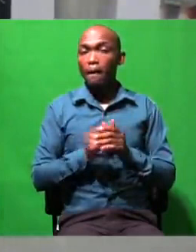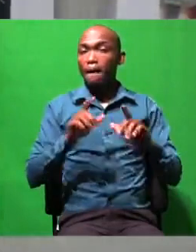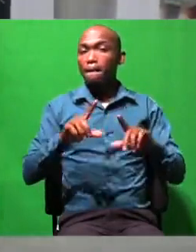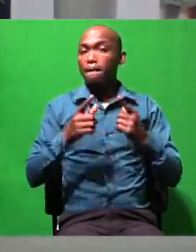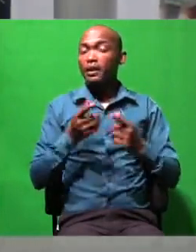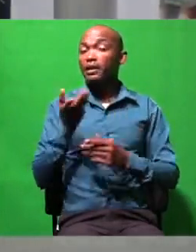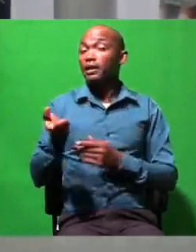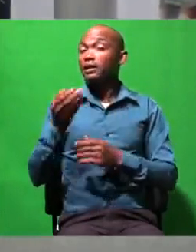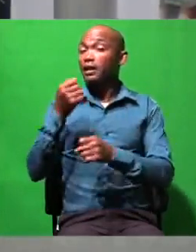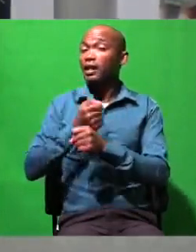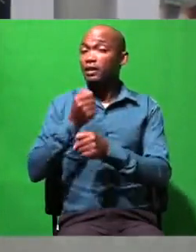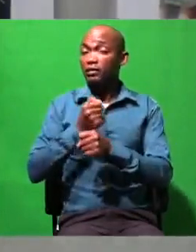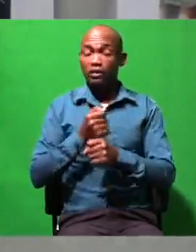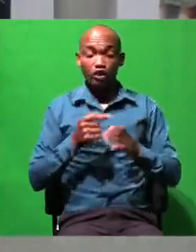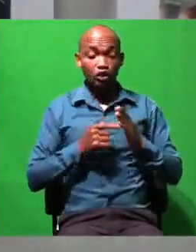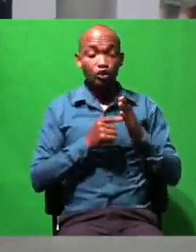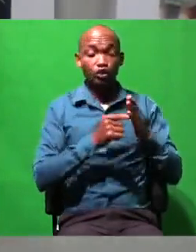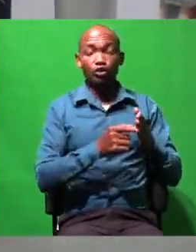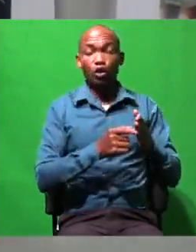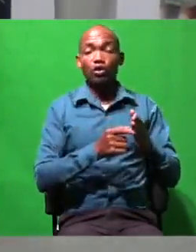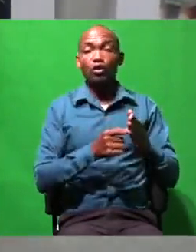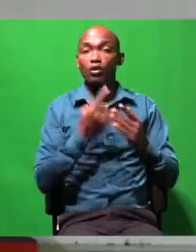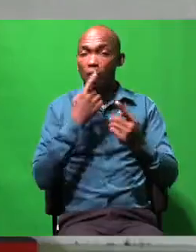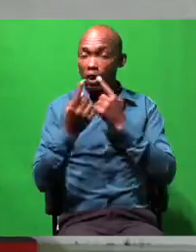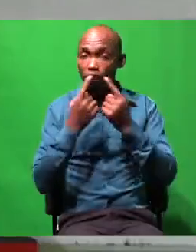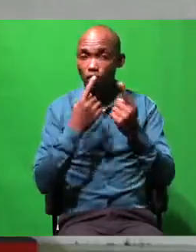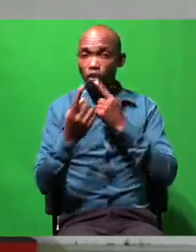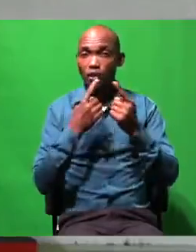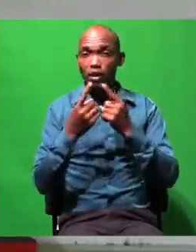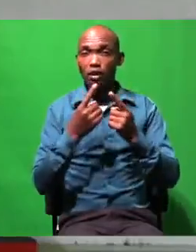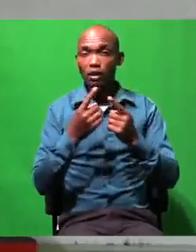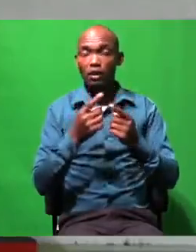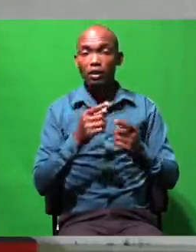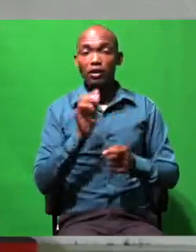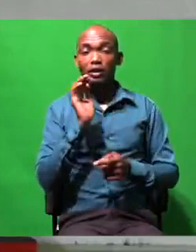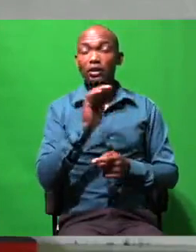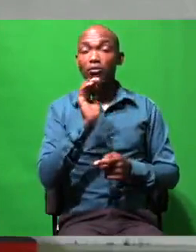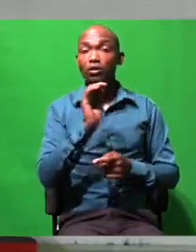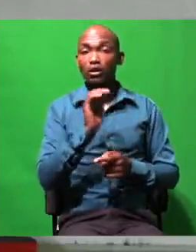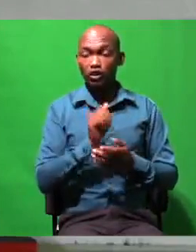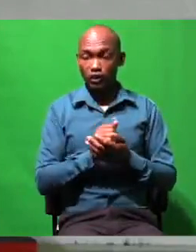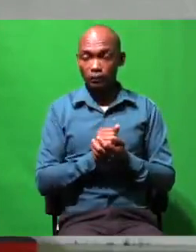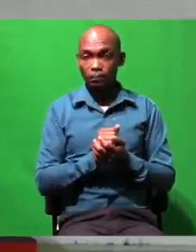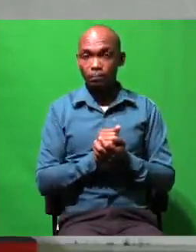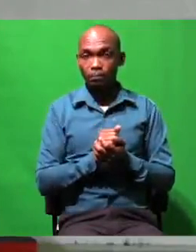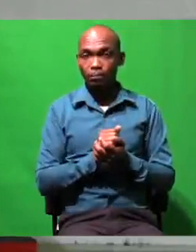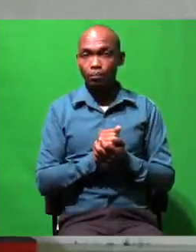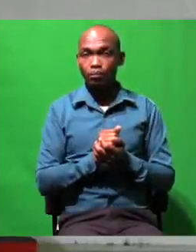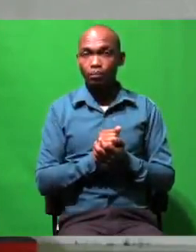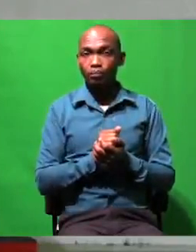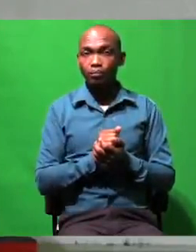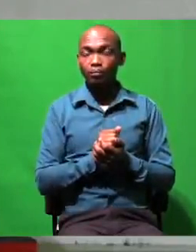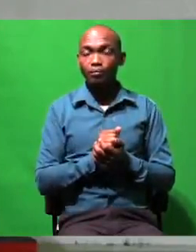But this activity shows that we are talking about transportation.